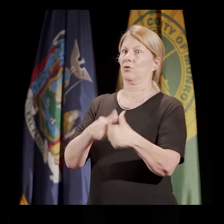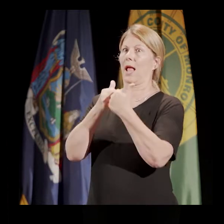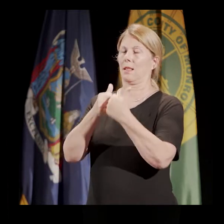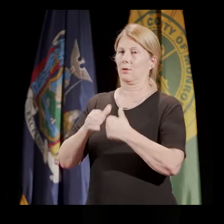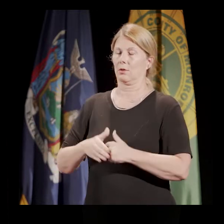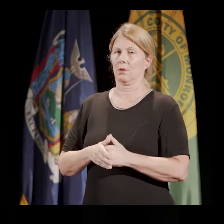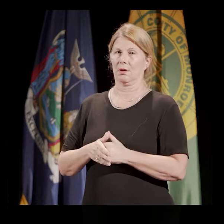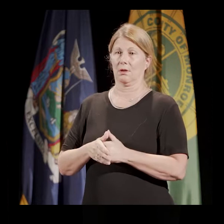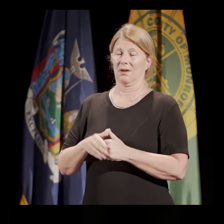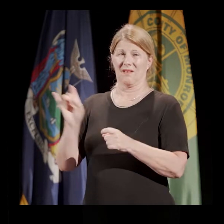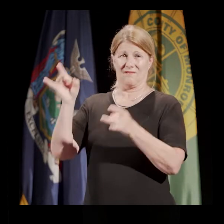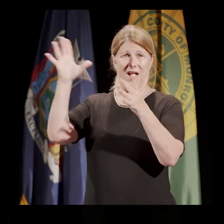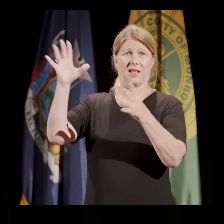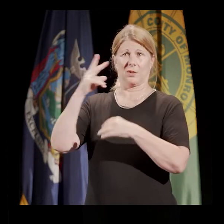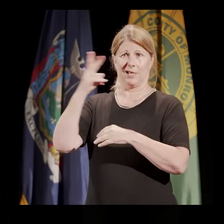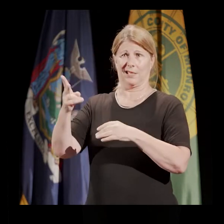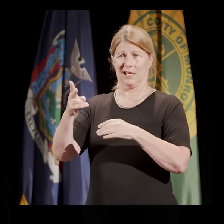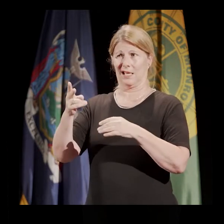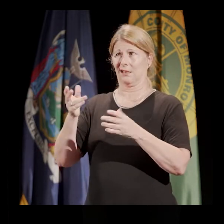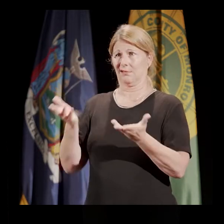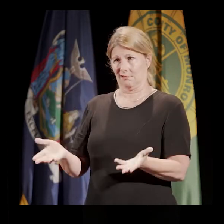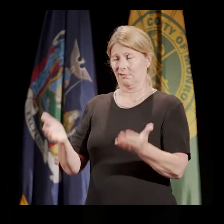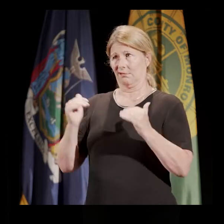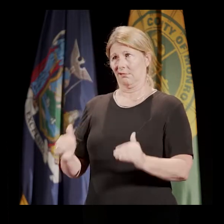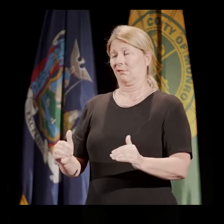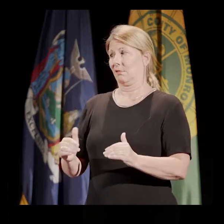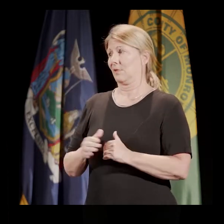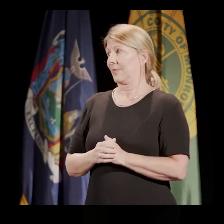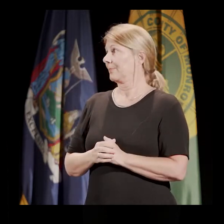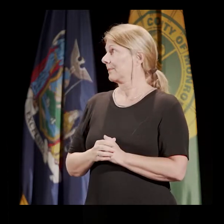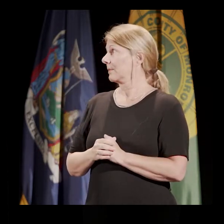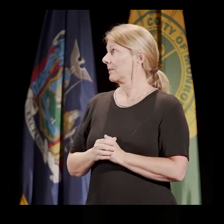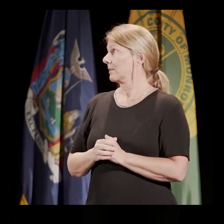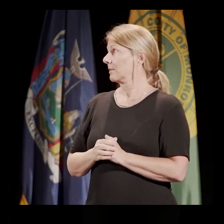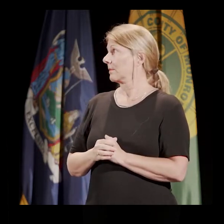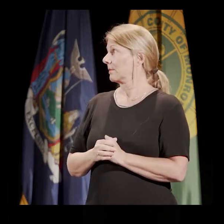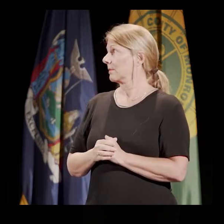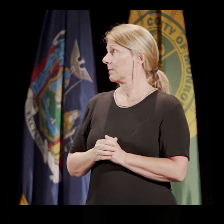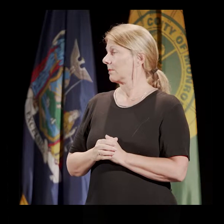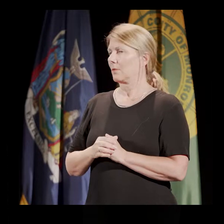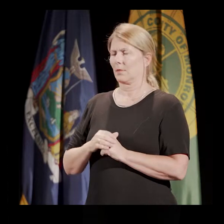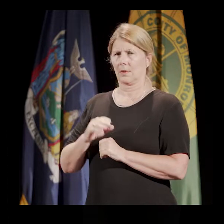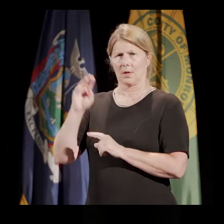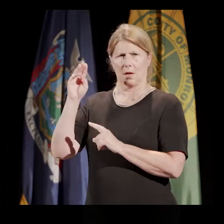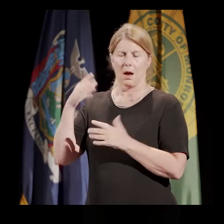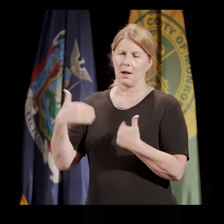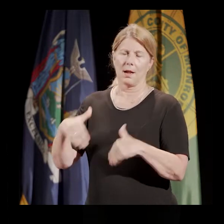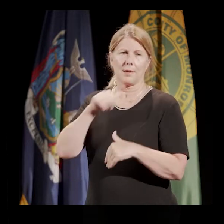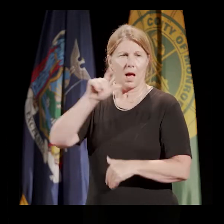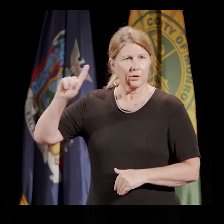in Rochester, while not unique to Rochester, is something that mayors are seeing across the